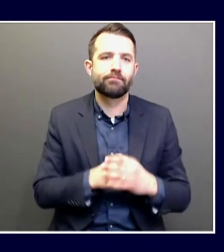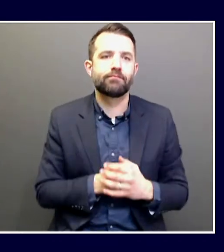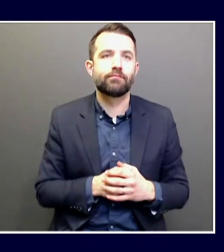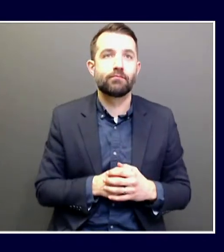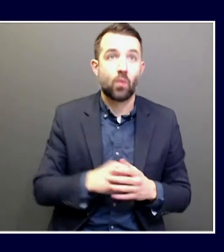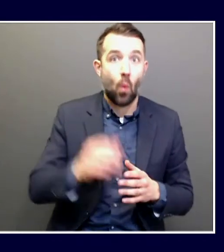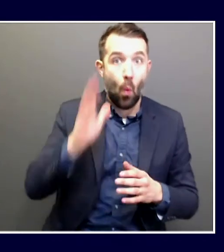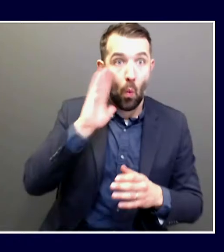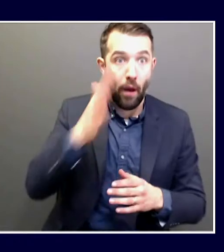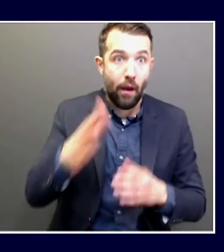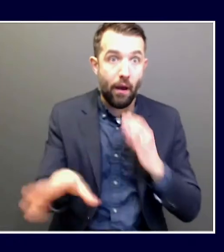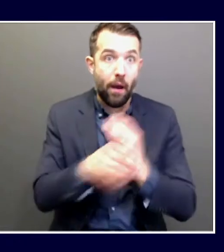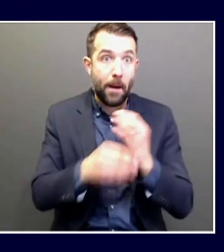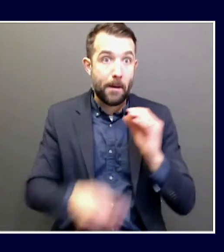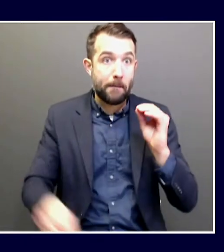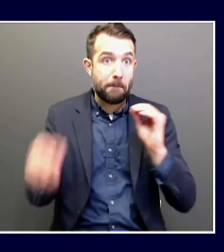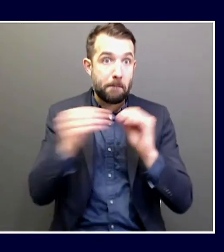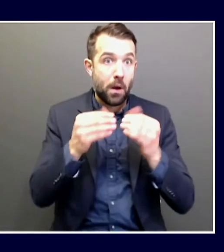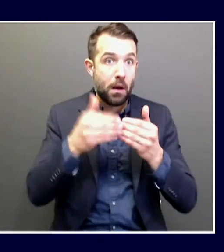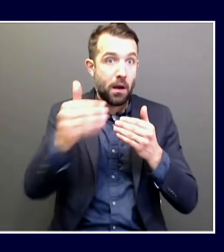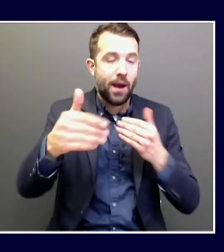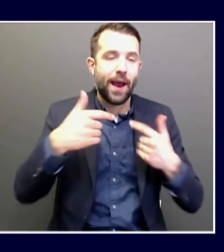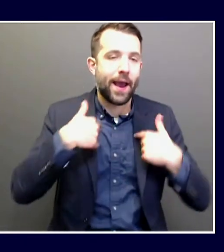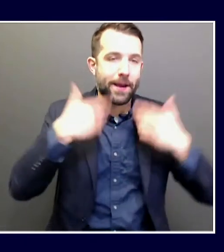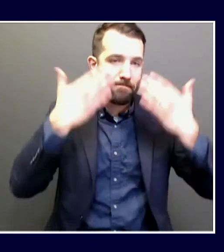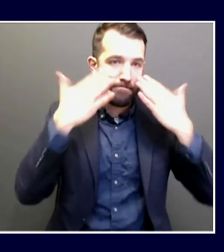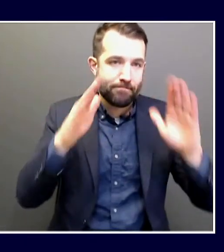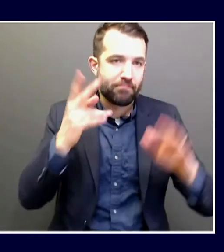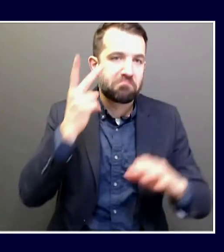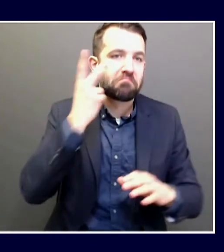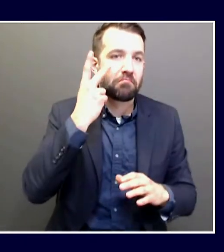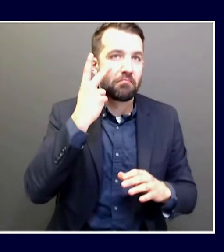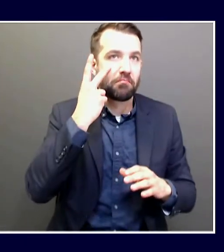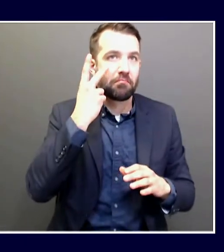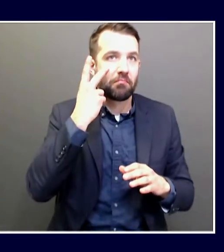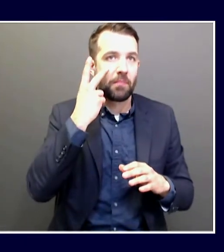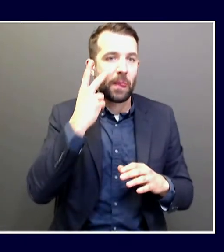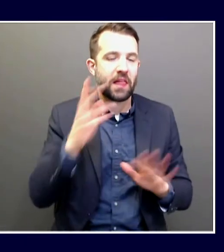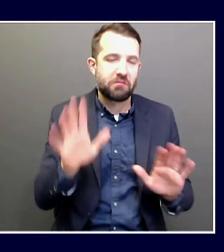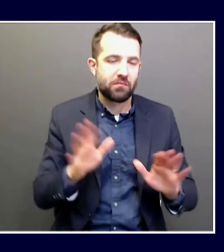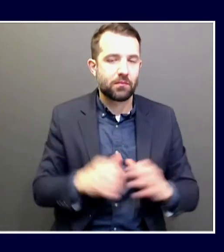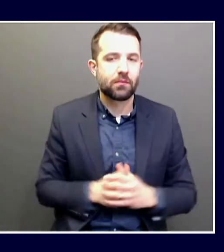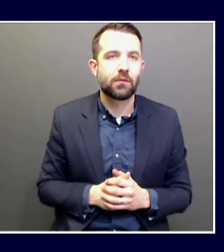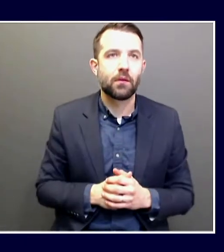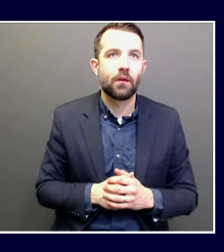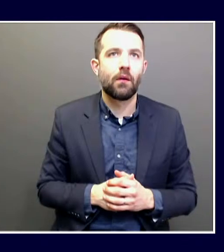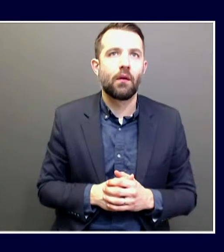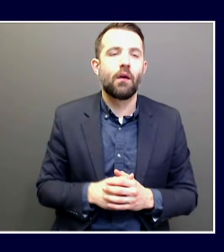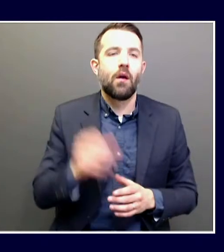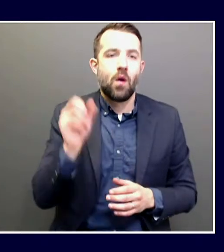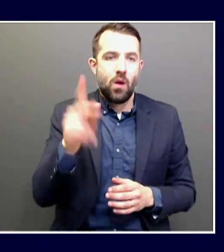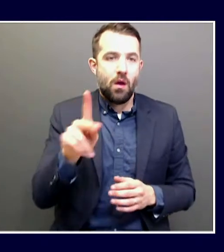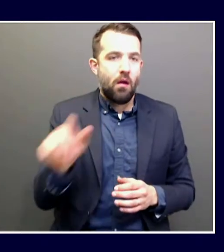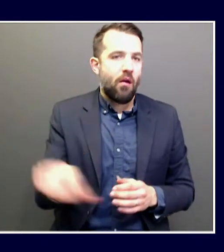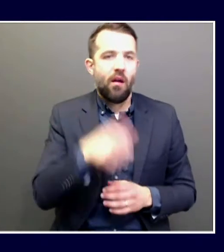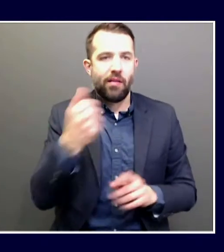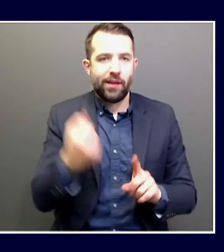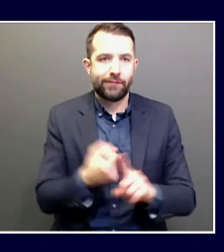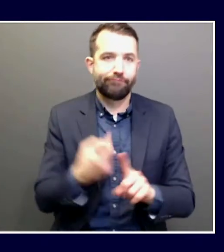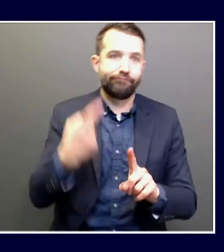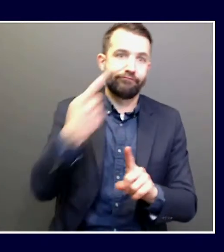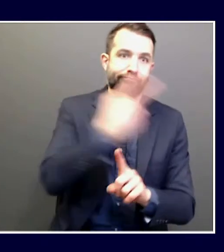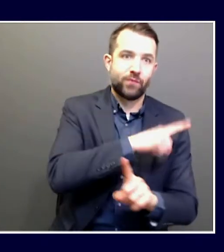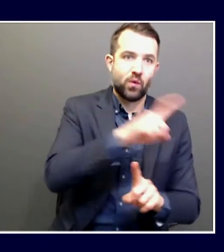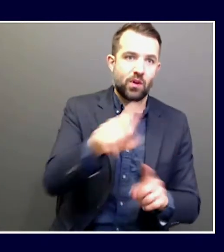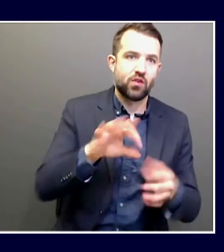on this first set. Thank you. And just one question, switching to masking, with there